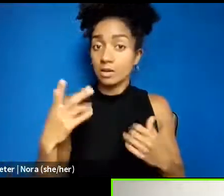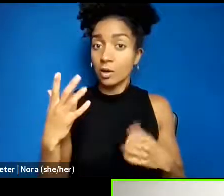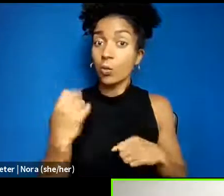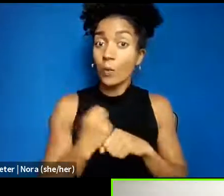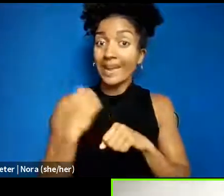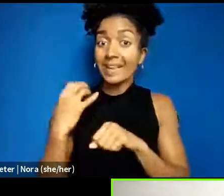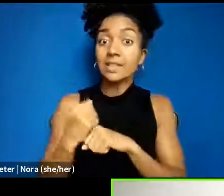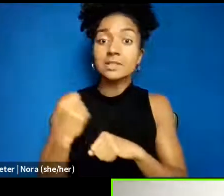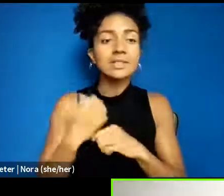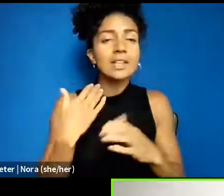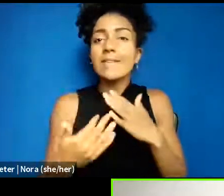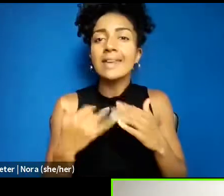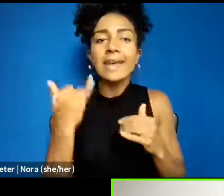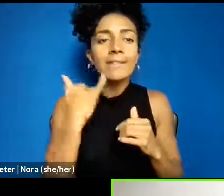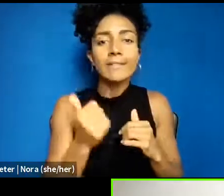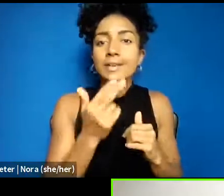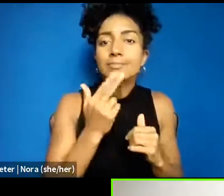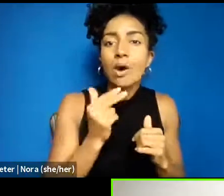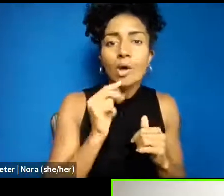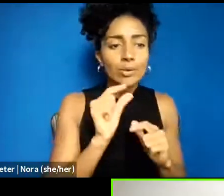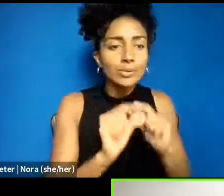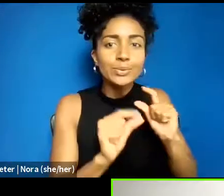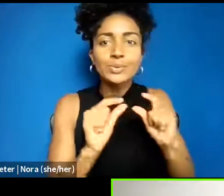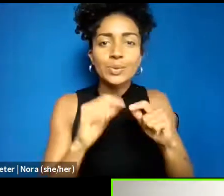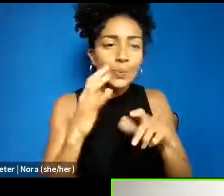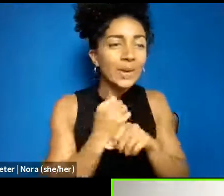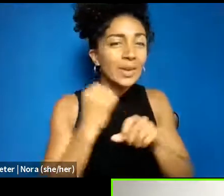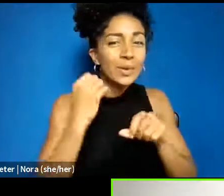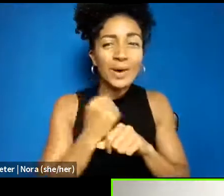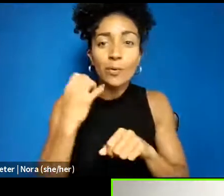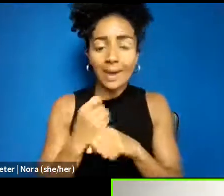important. Really recognizing these small victories.